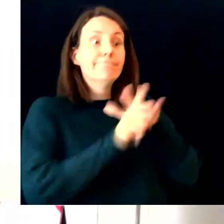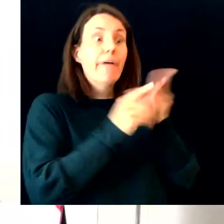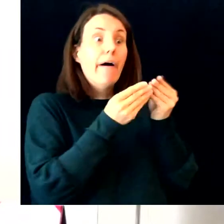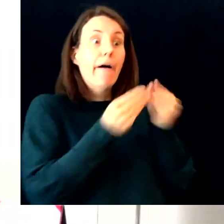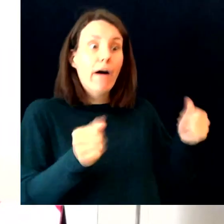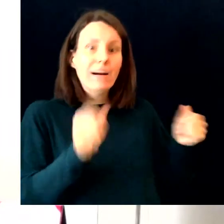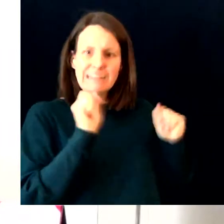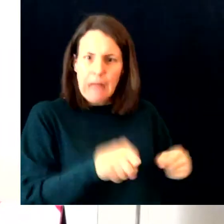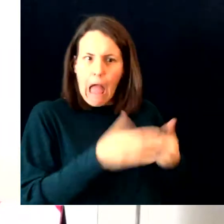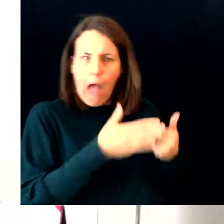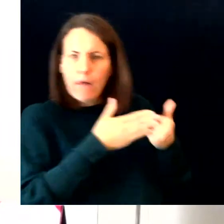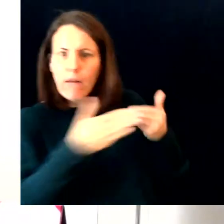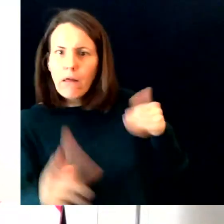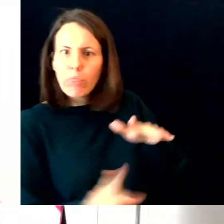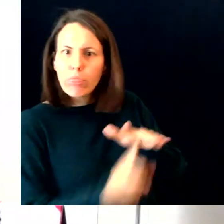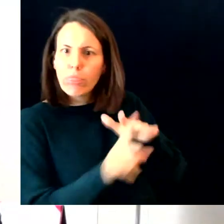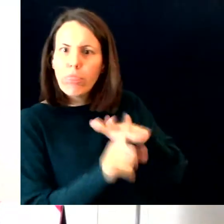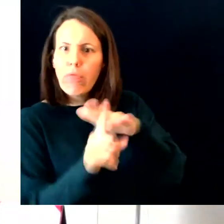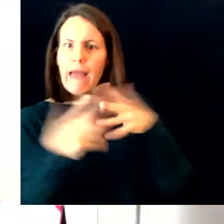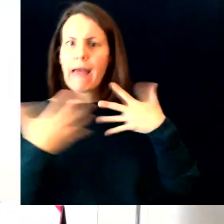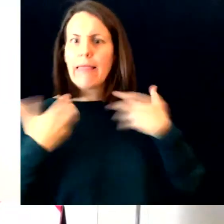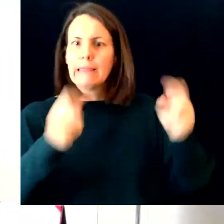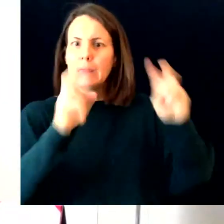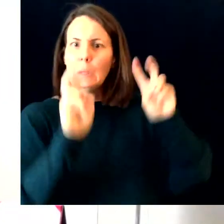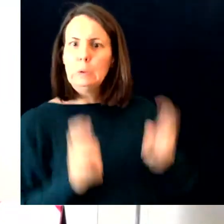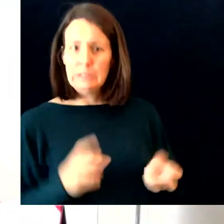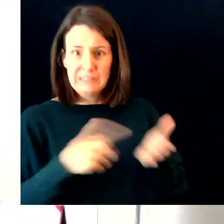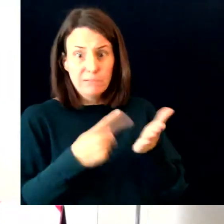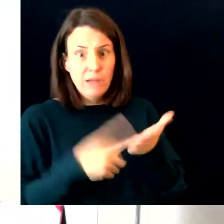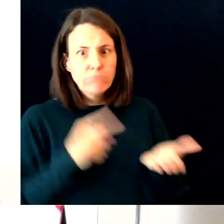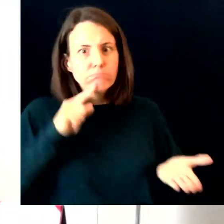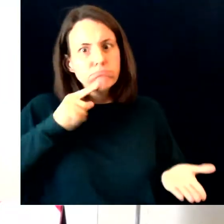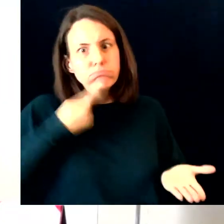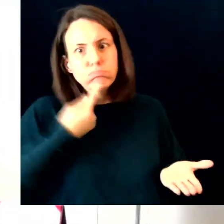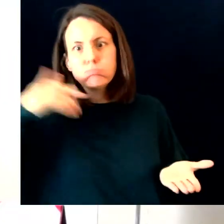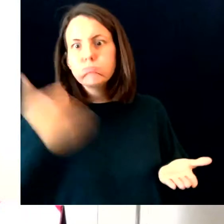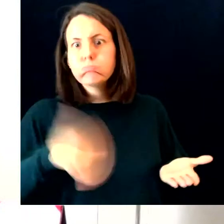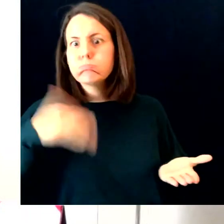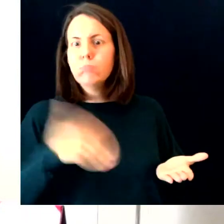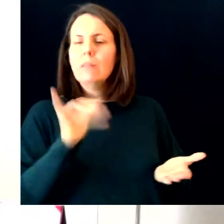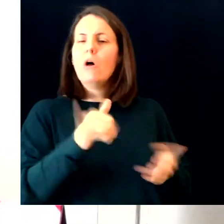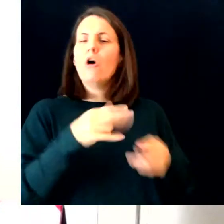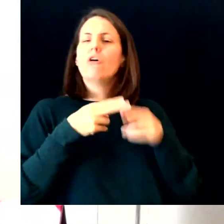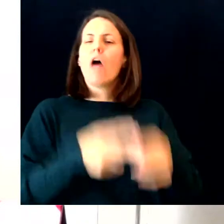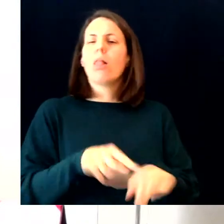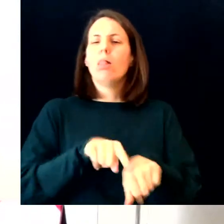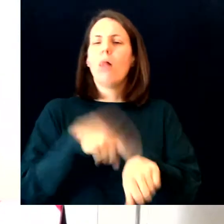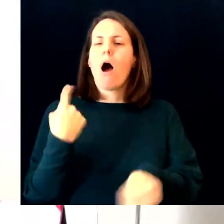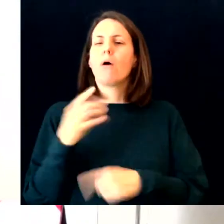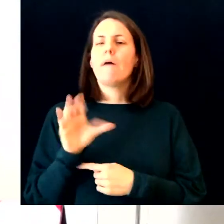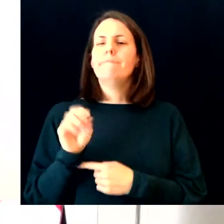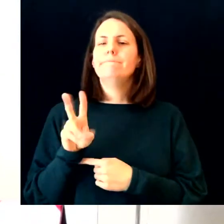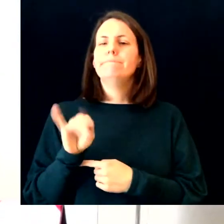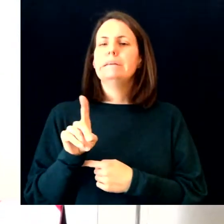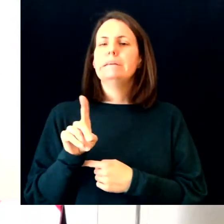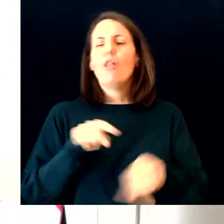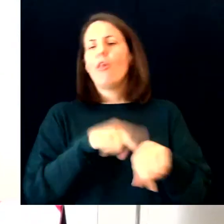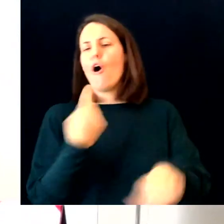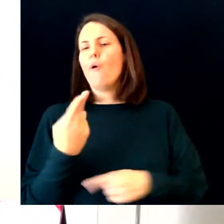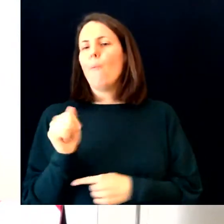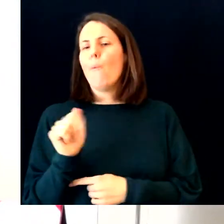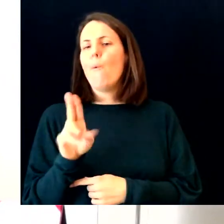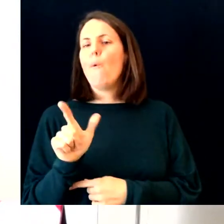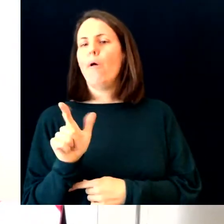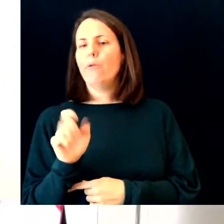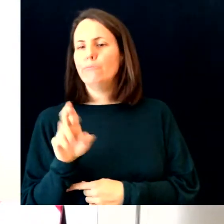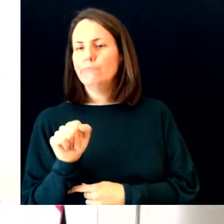cause, there are also long COVID symptoms that our children can experience. And also there was a recent MMWR